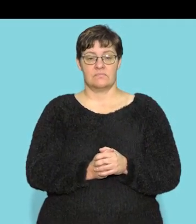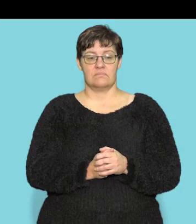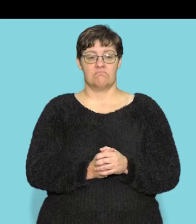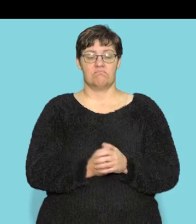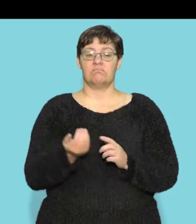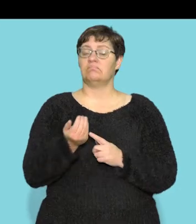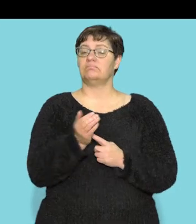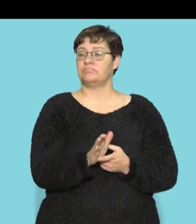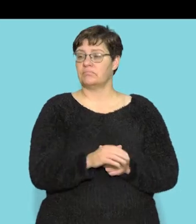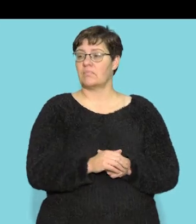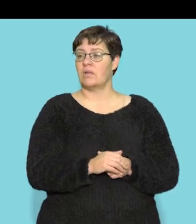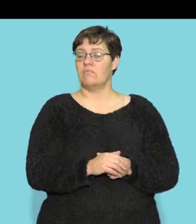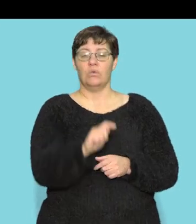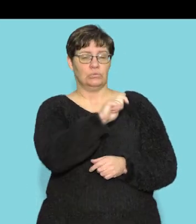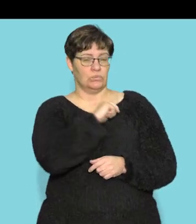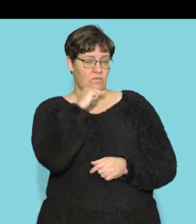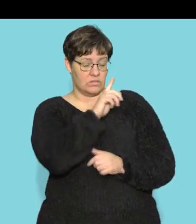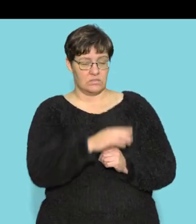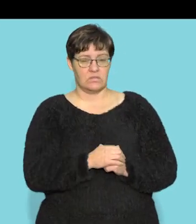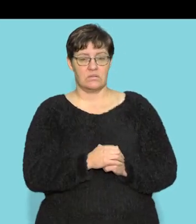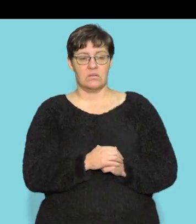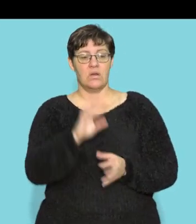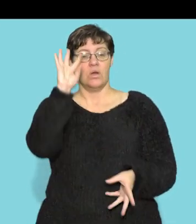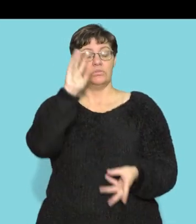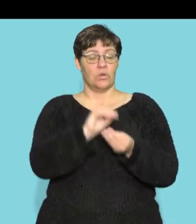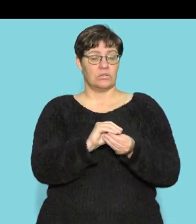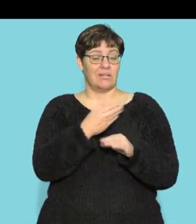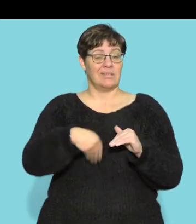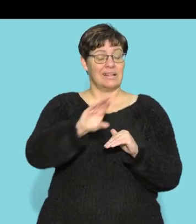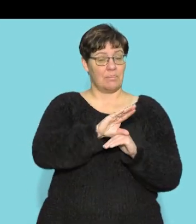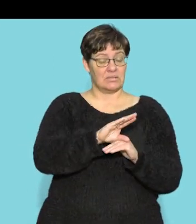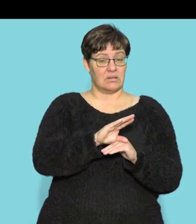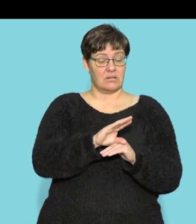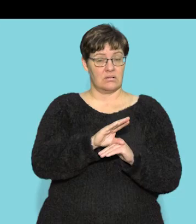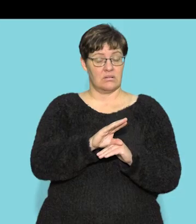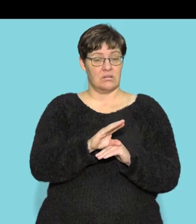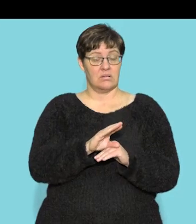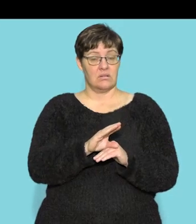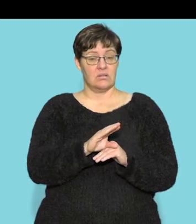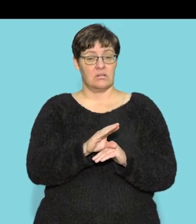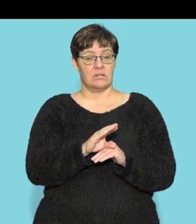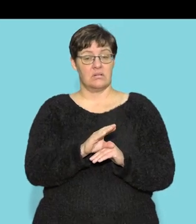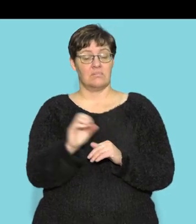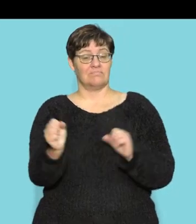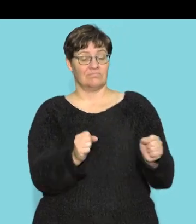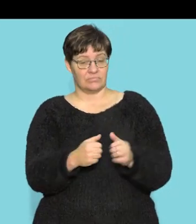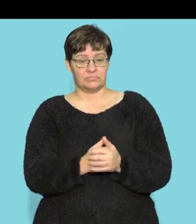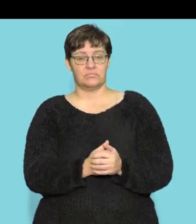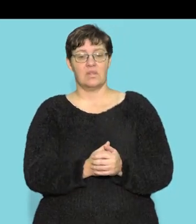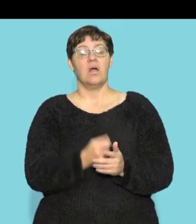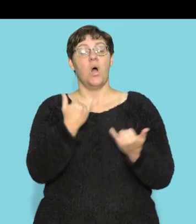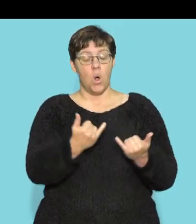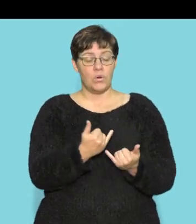Indicate, we'll be busy with true and false. Total capital employed consists only of capital and the